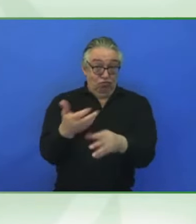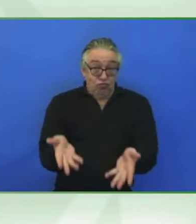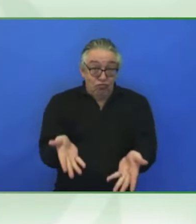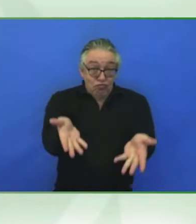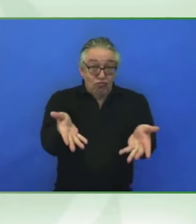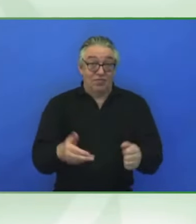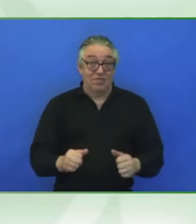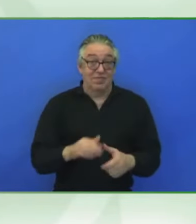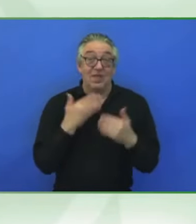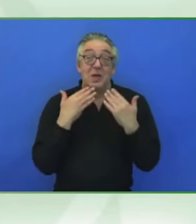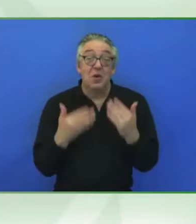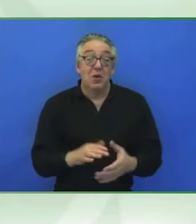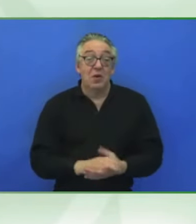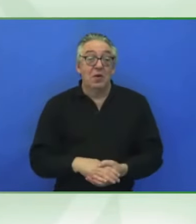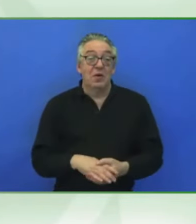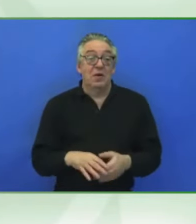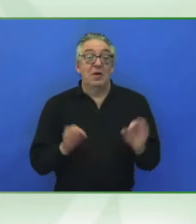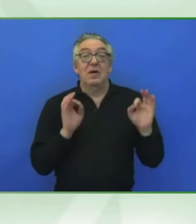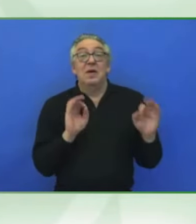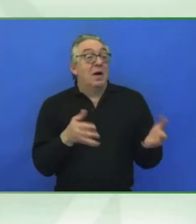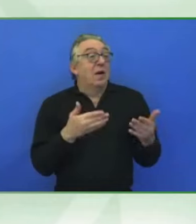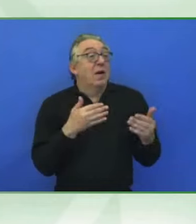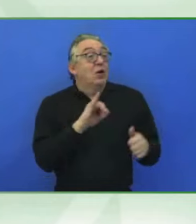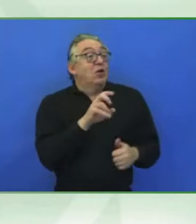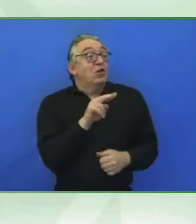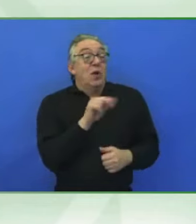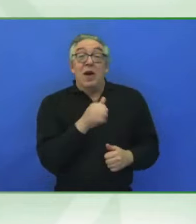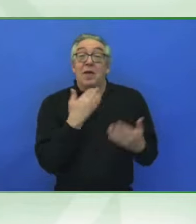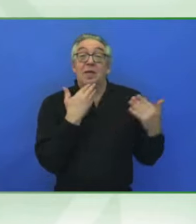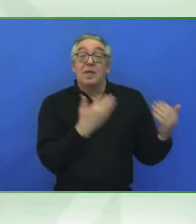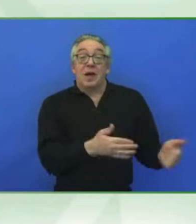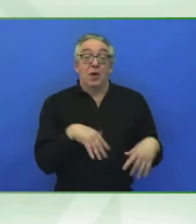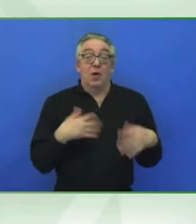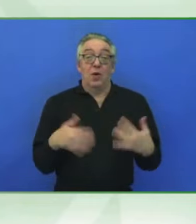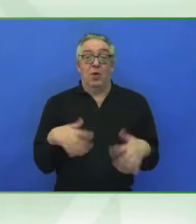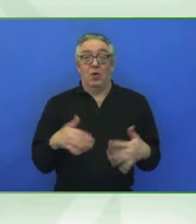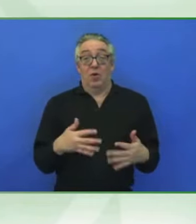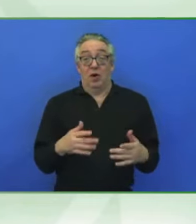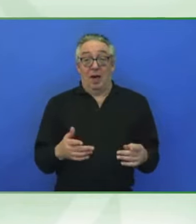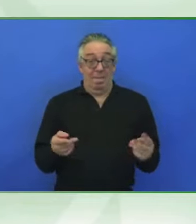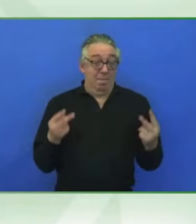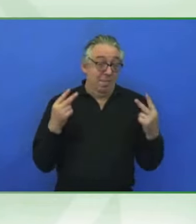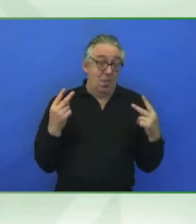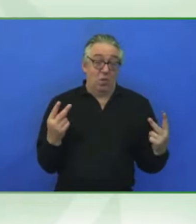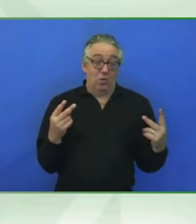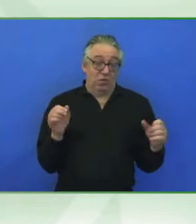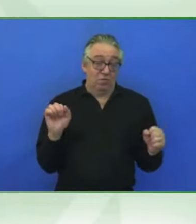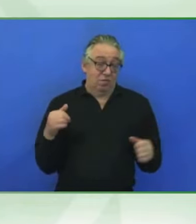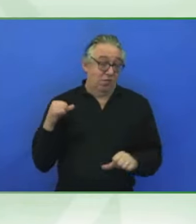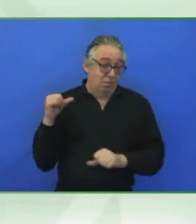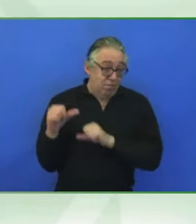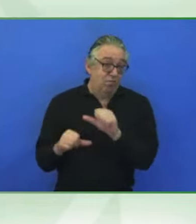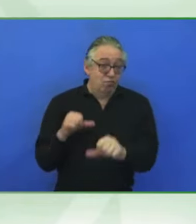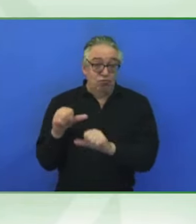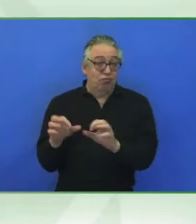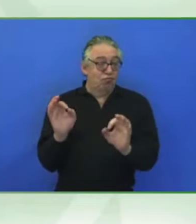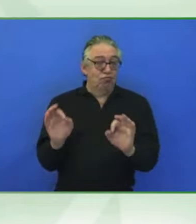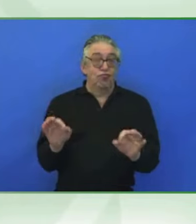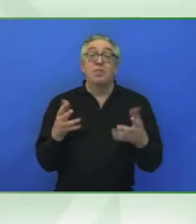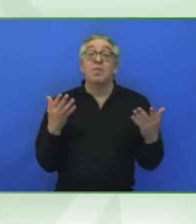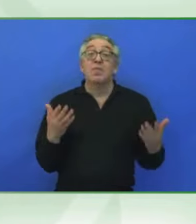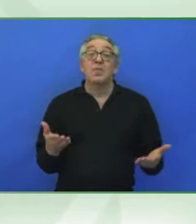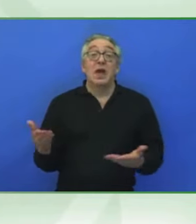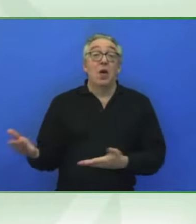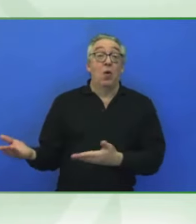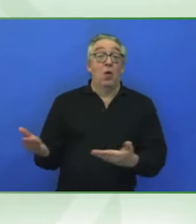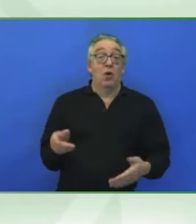Thank you very much, Joanna. Hugely important process. I'd like to introduce now a long-standing